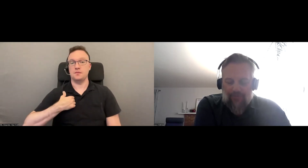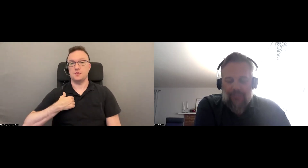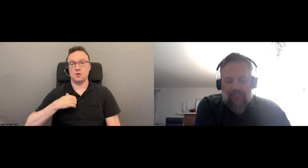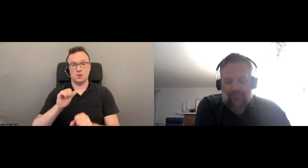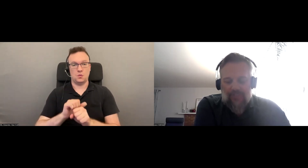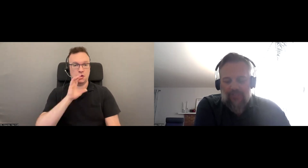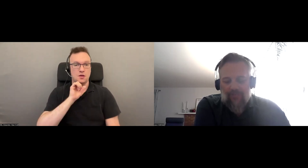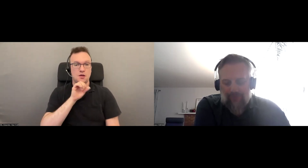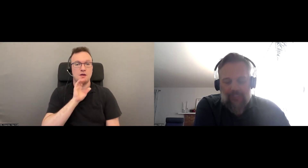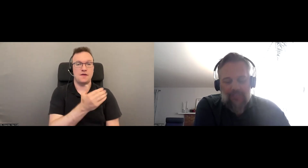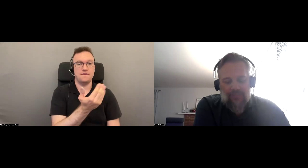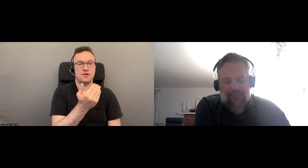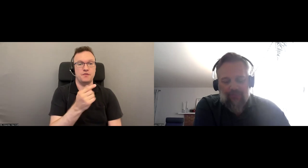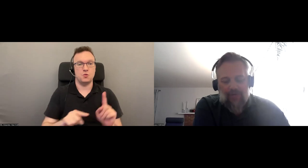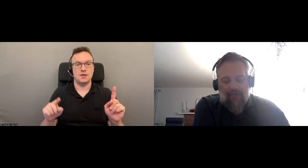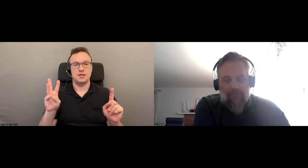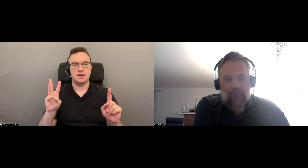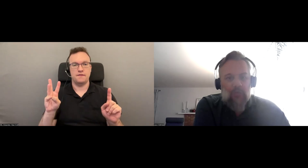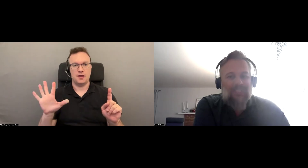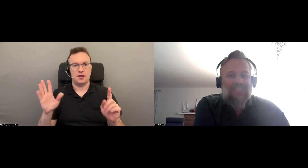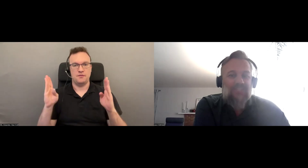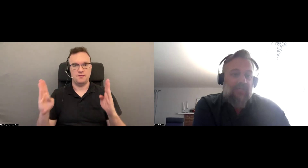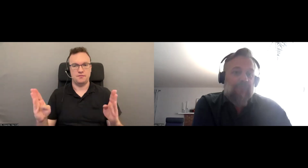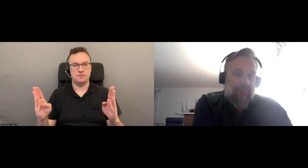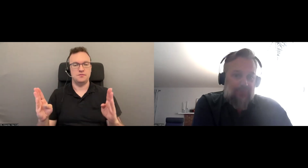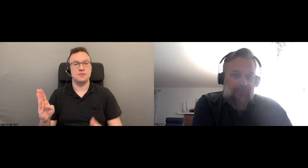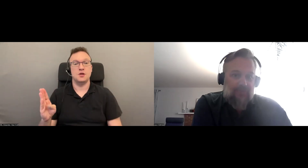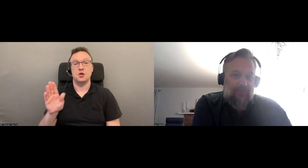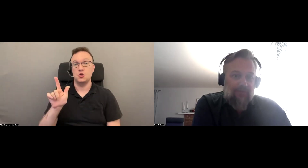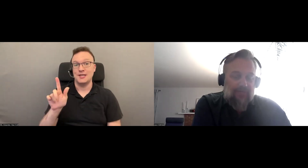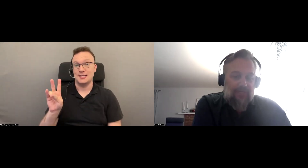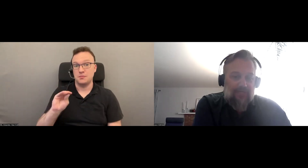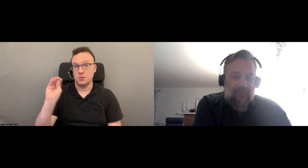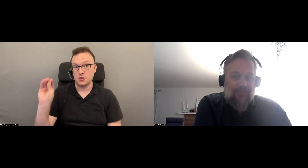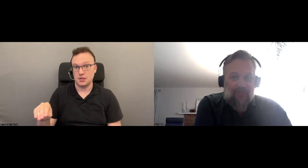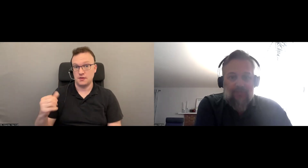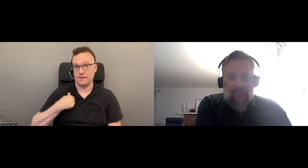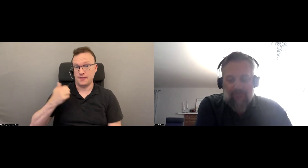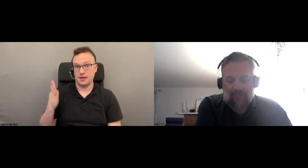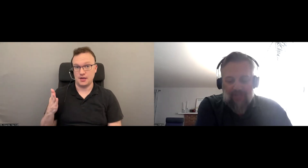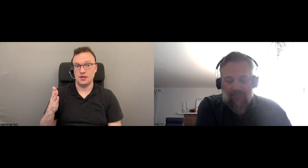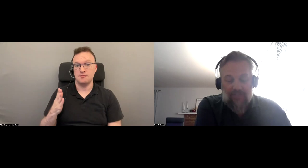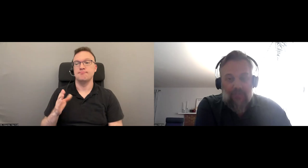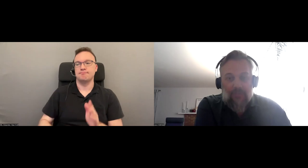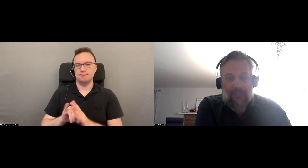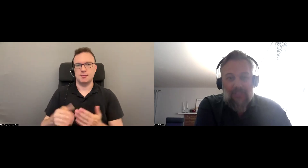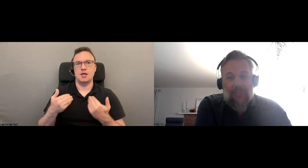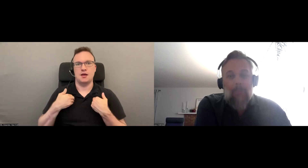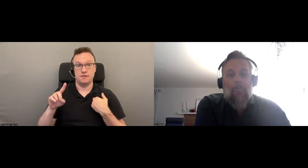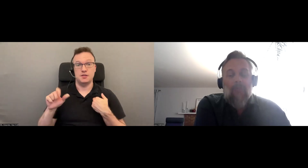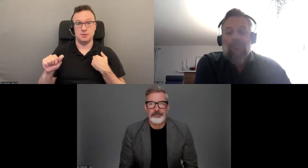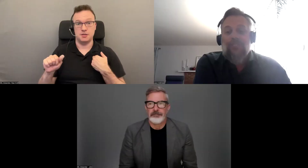between 15 and 65, 27% of Canadians self-identify as having a